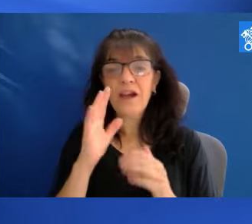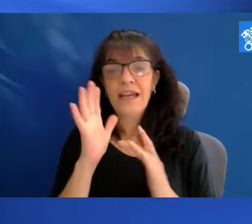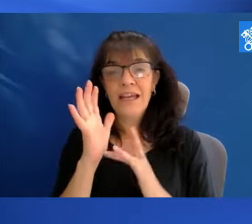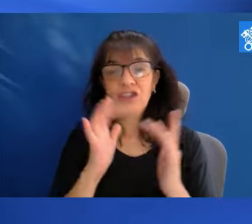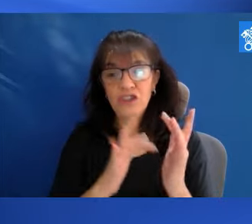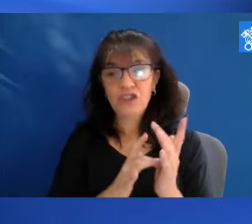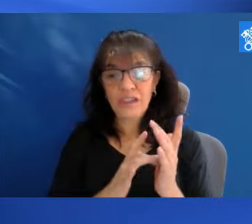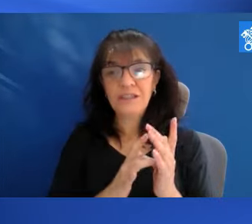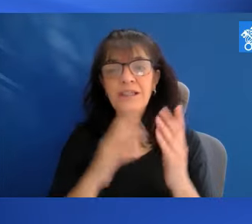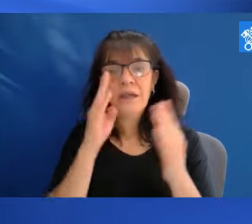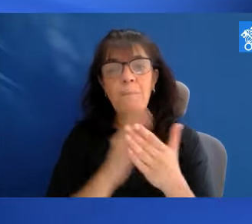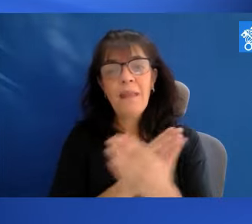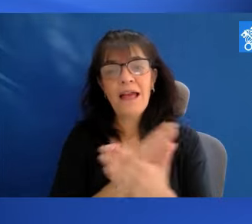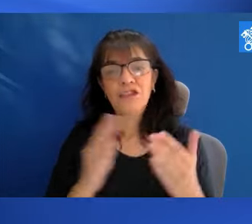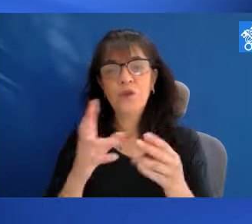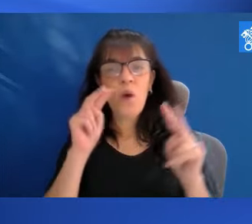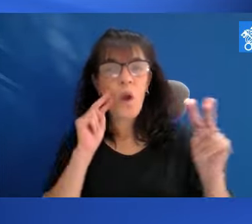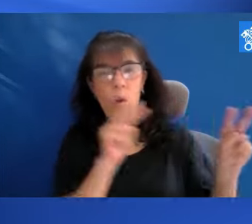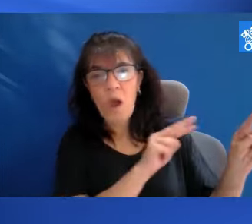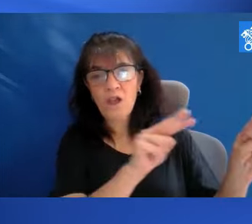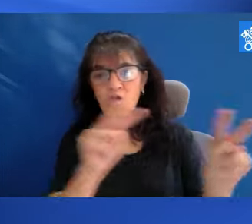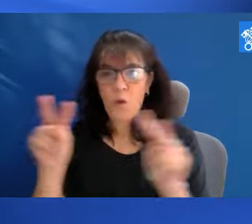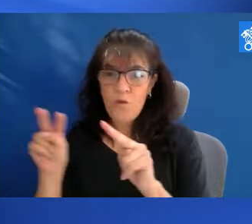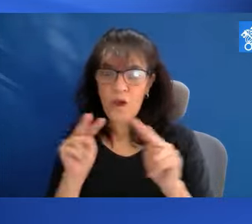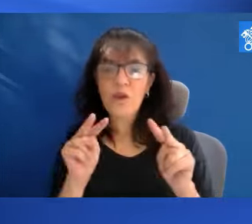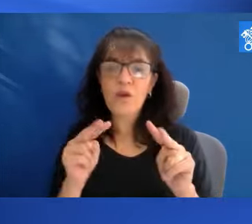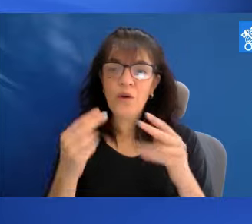over you. Thank you very much.